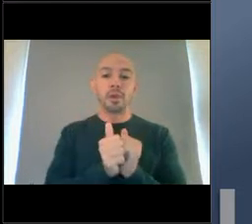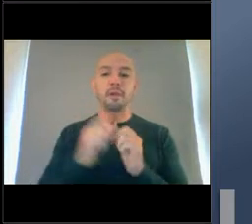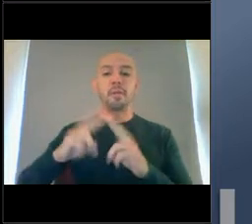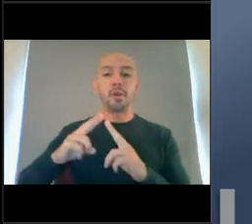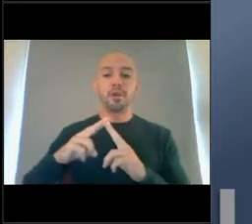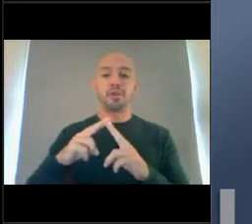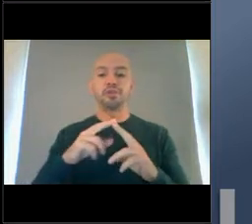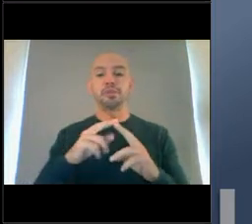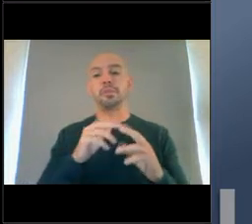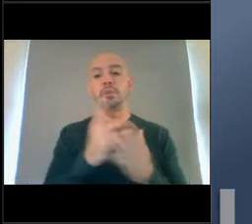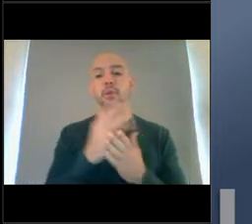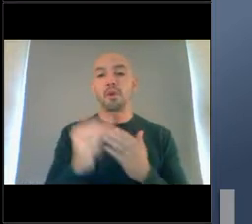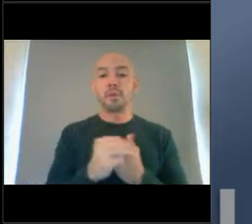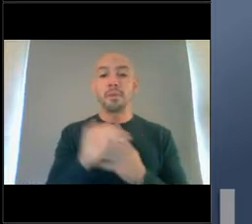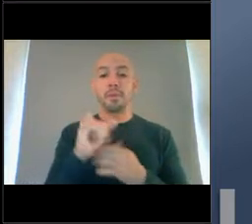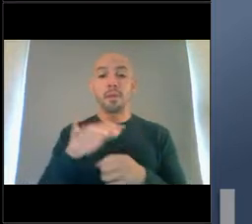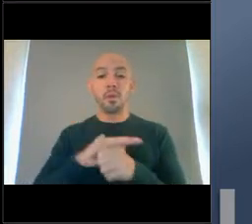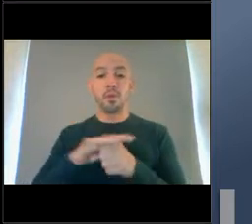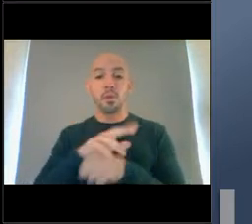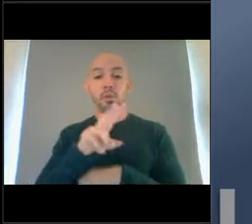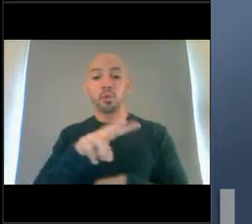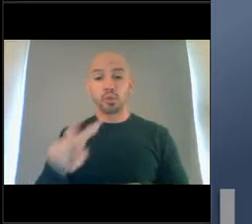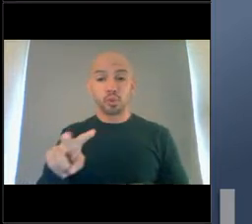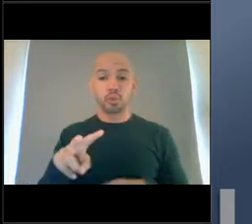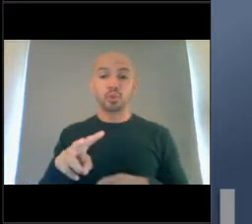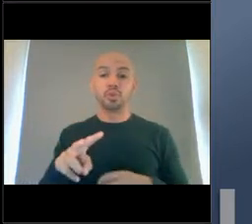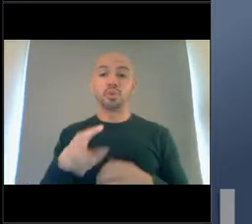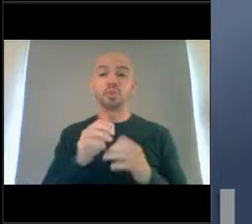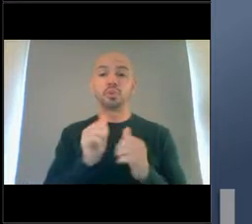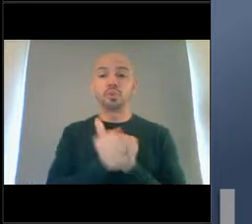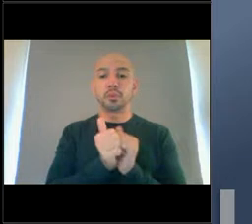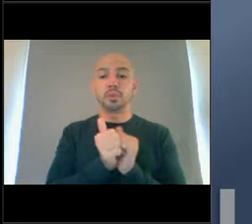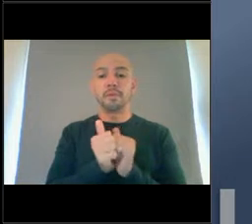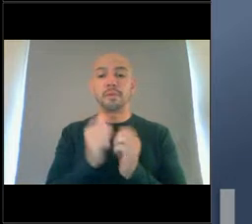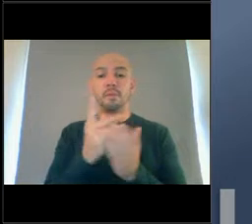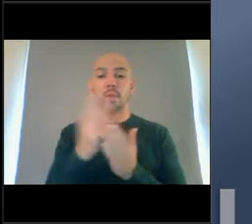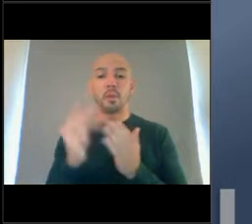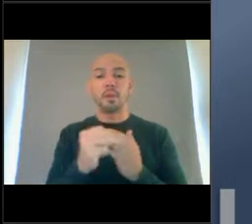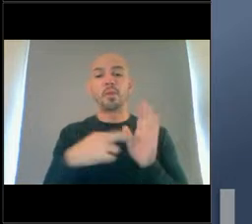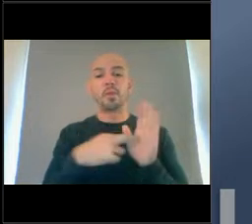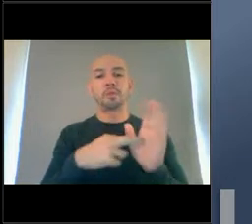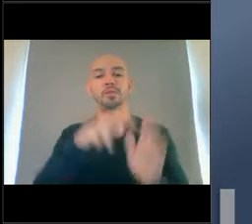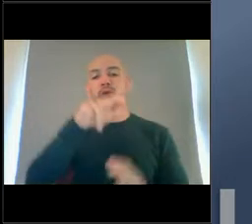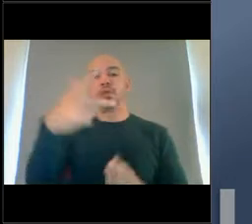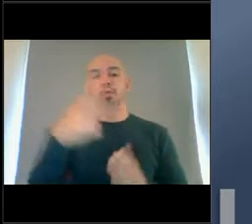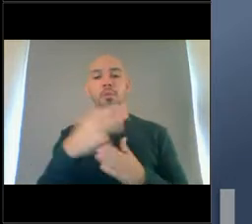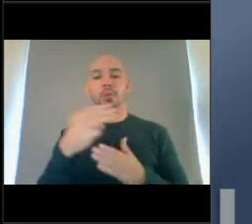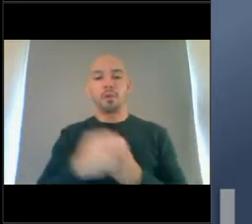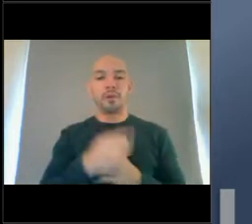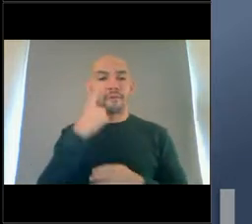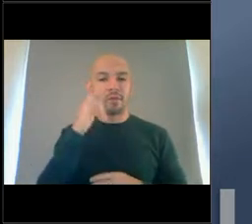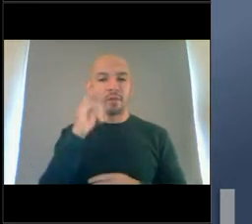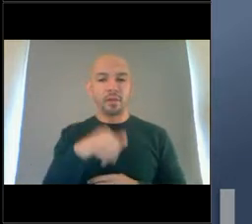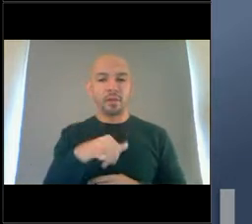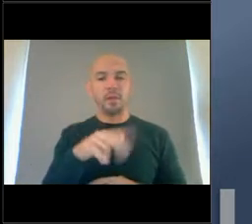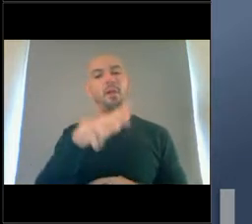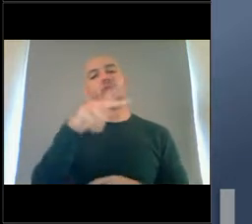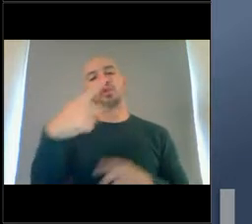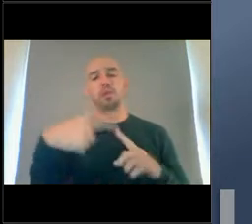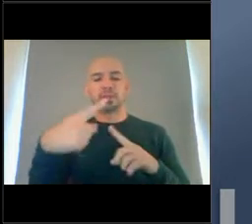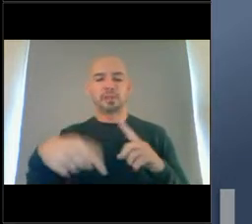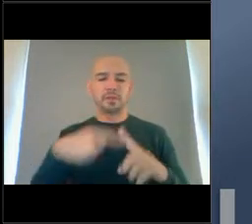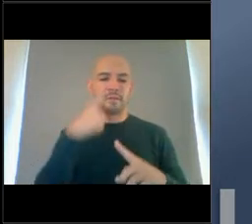2022 local partnership competitive program represents the third program of the competitive sorry the third cycle of the